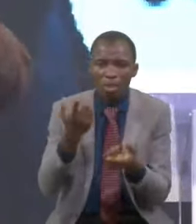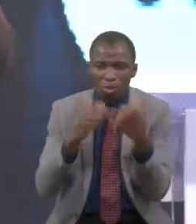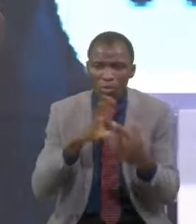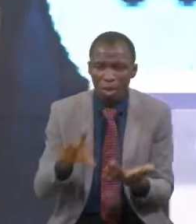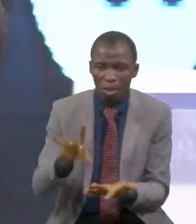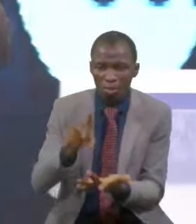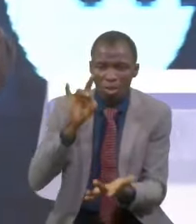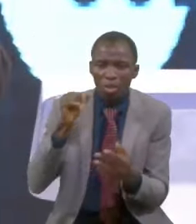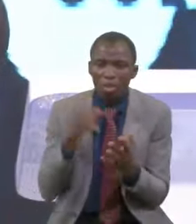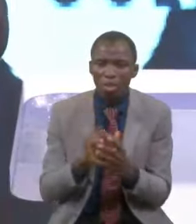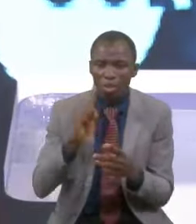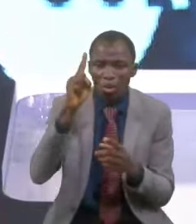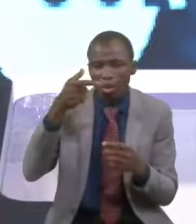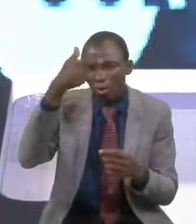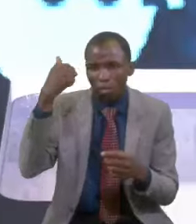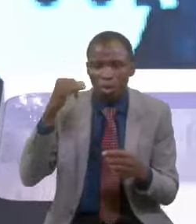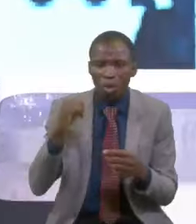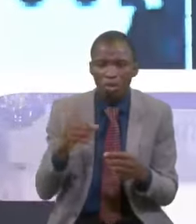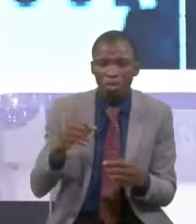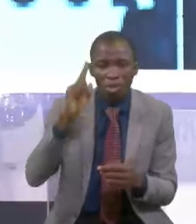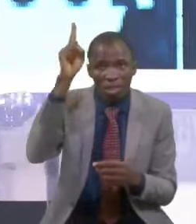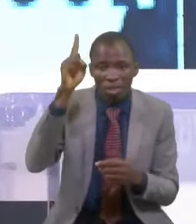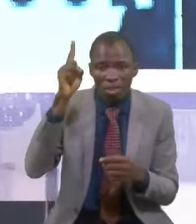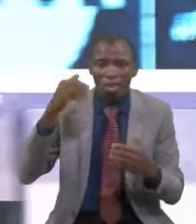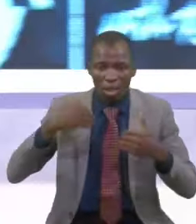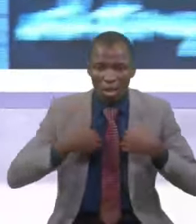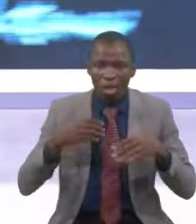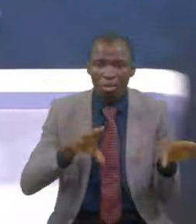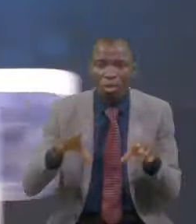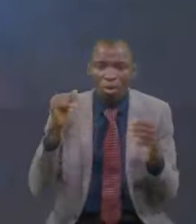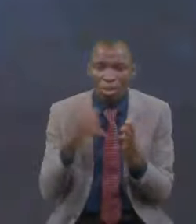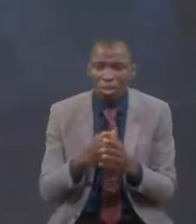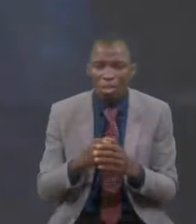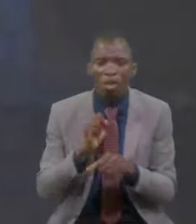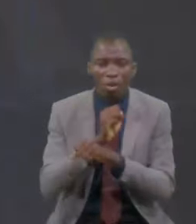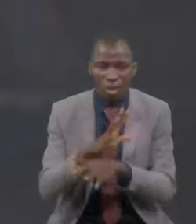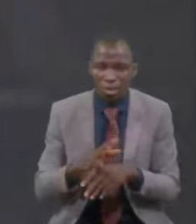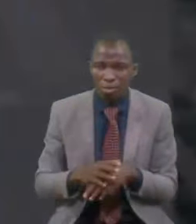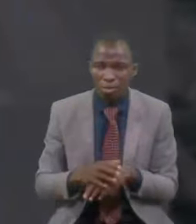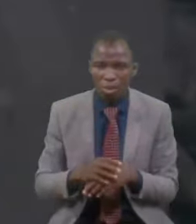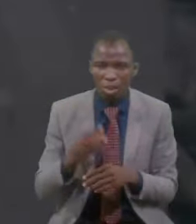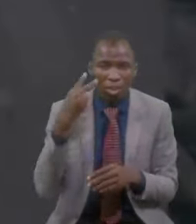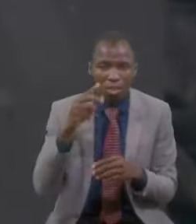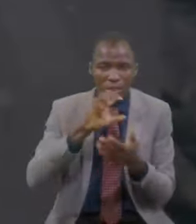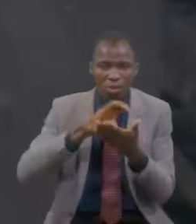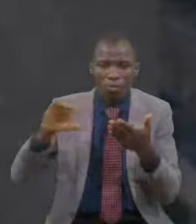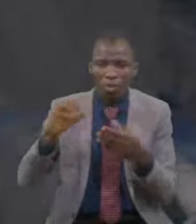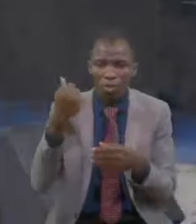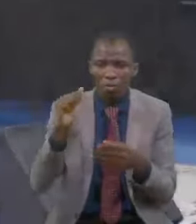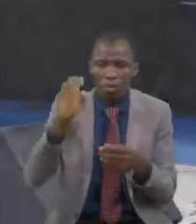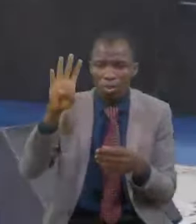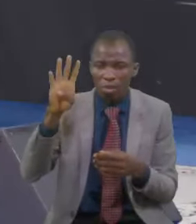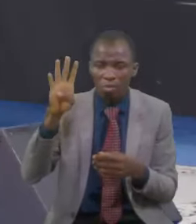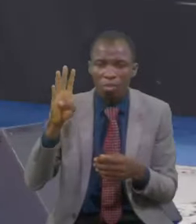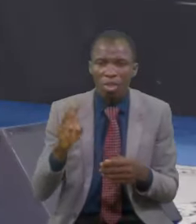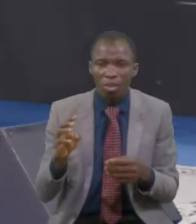yours, because He has done it already. Look at verse 14. In verse 14,